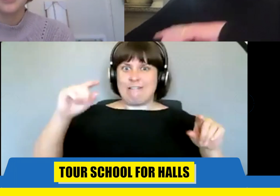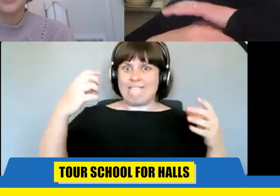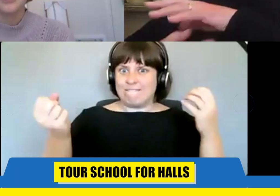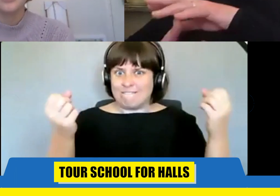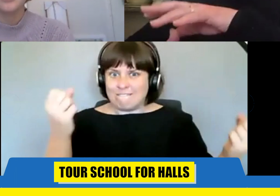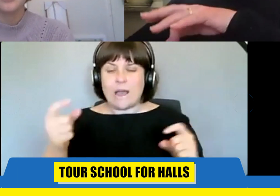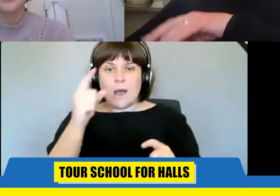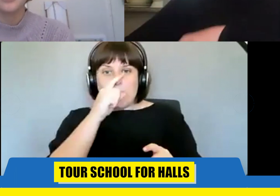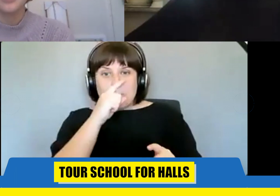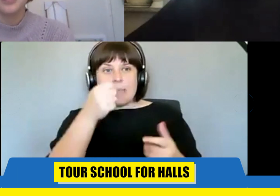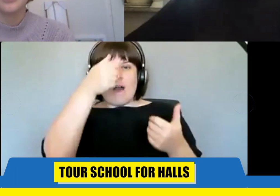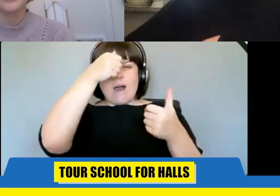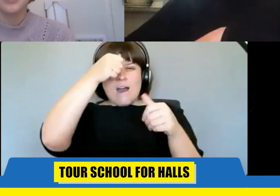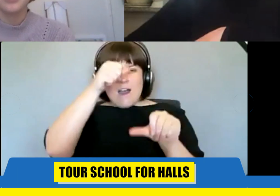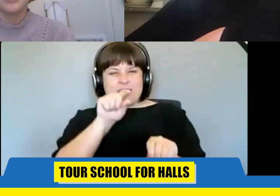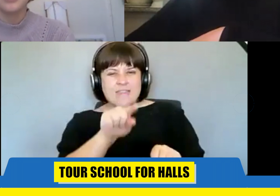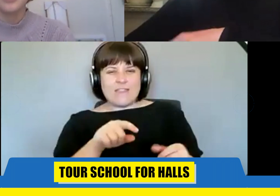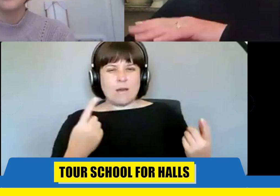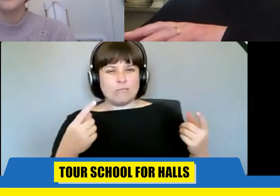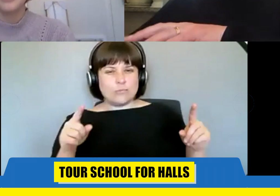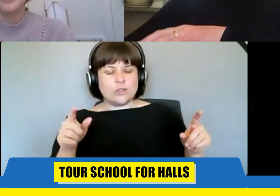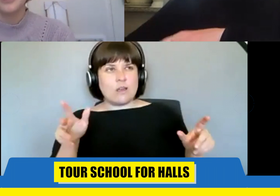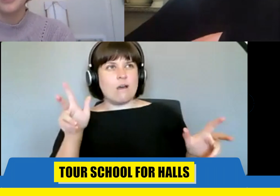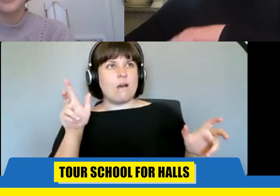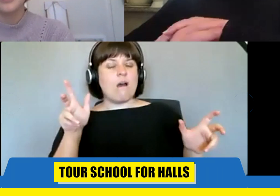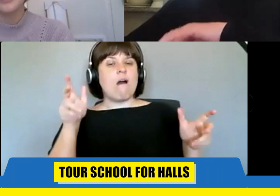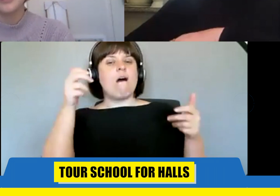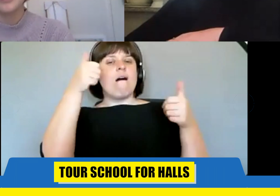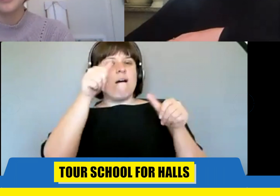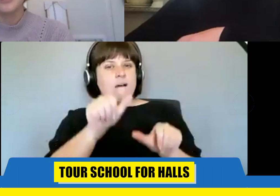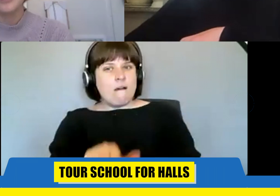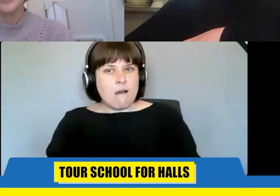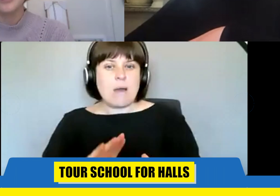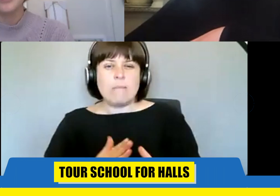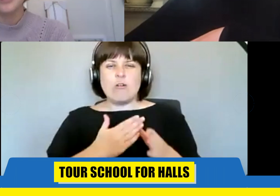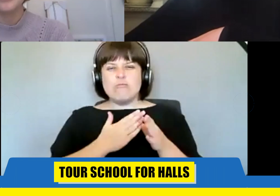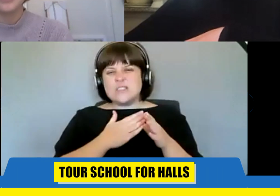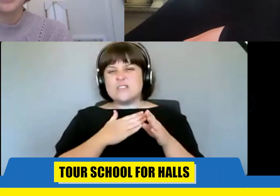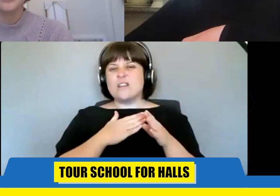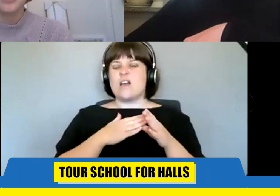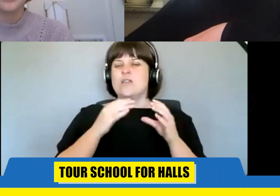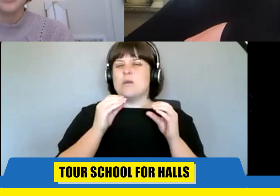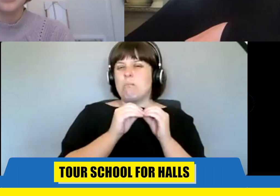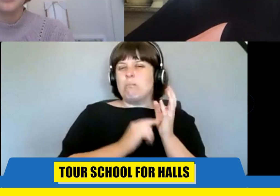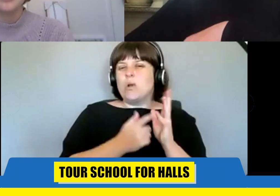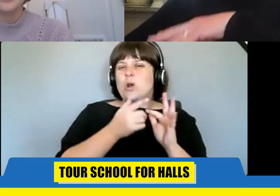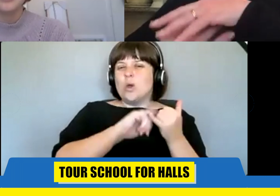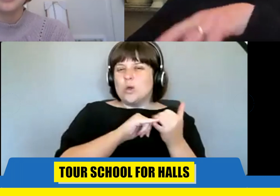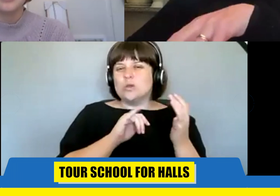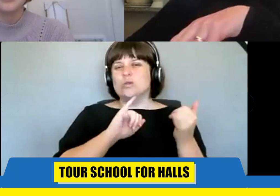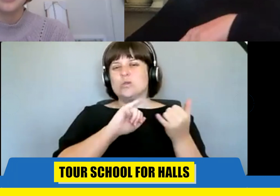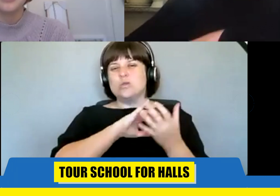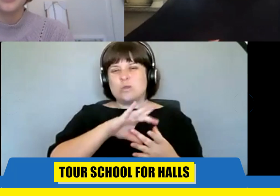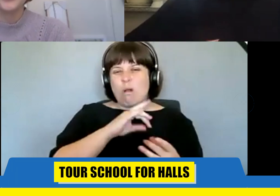People get to know their music over time. They might not have liked their sort of blues soul style when they first heard it, but the more